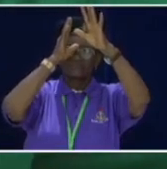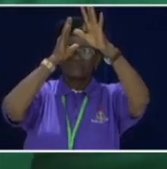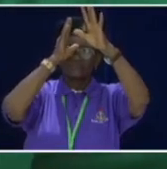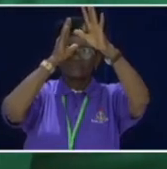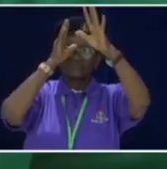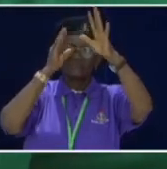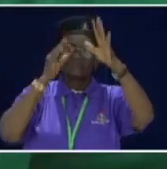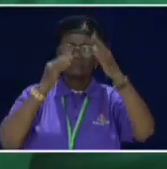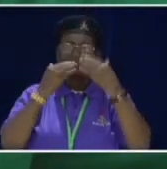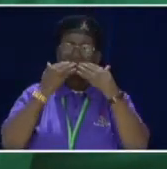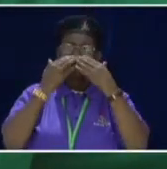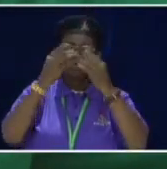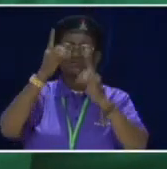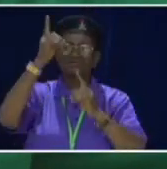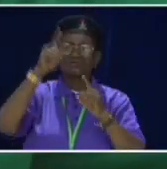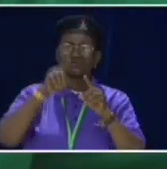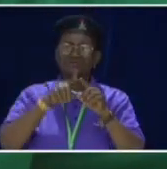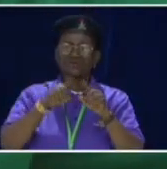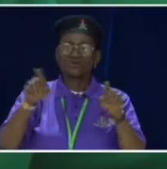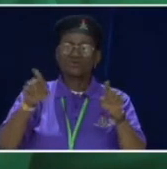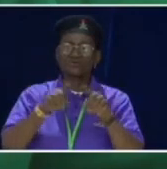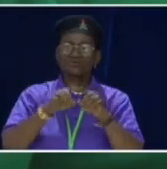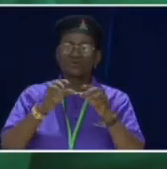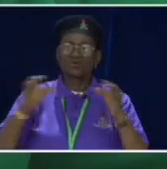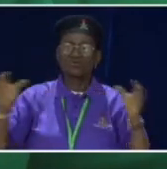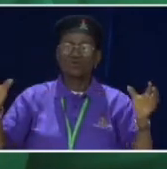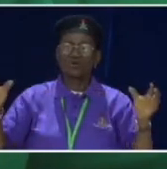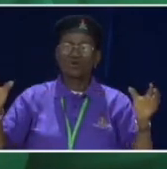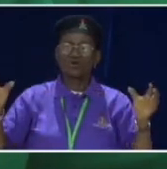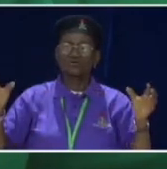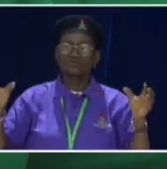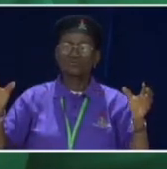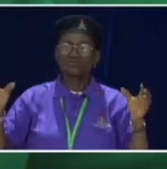Thank you so, so much. Eshoun, gidi, gidi.